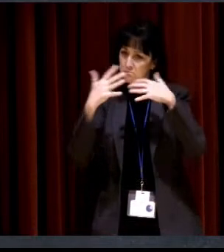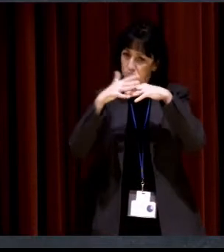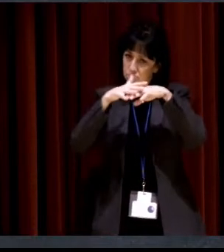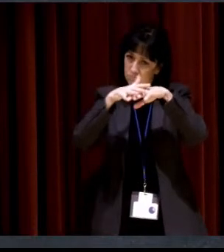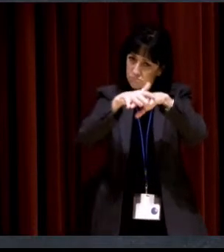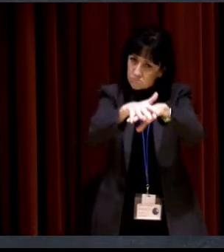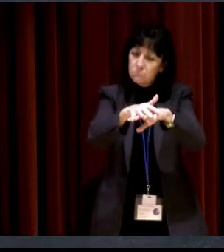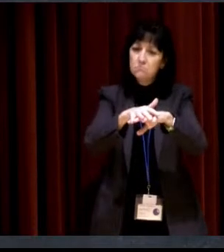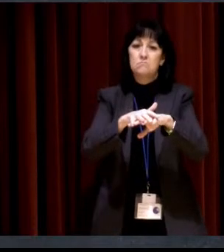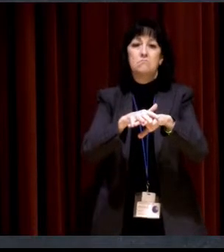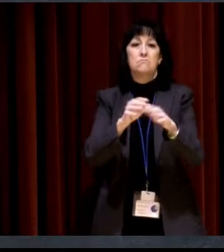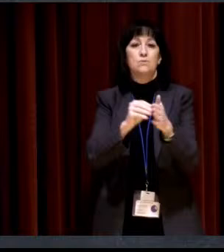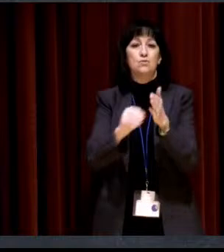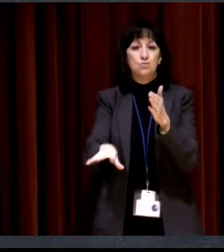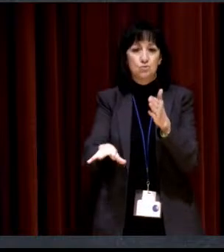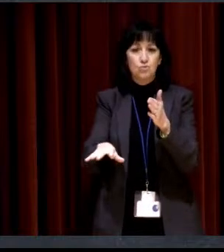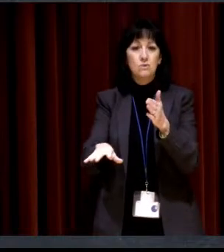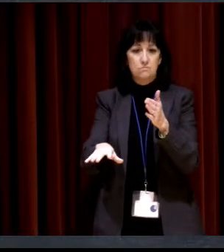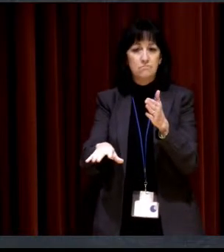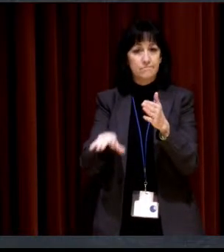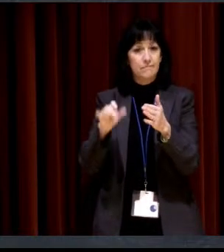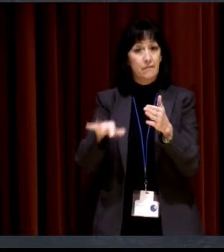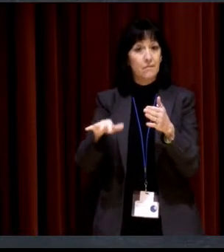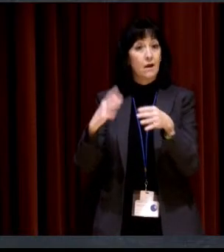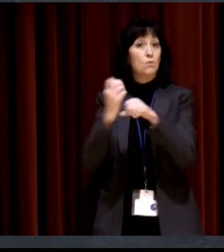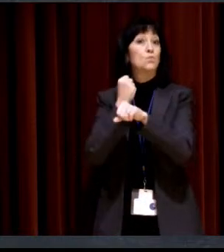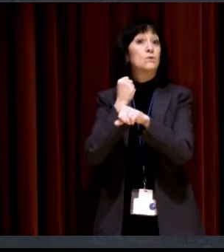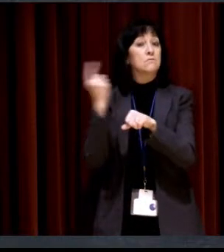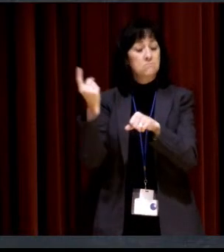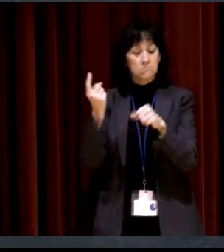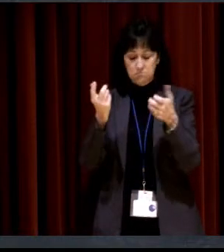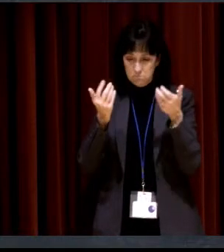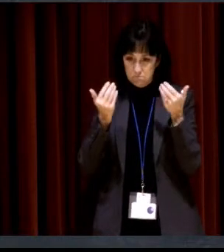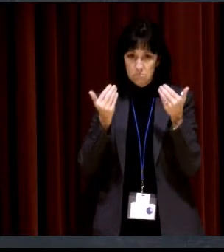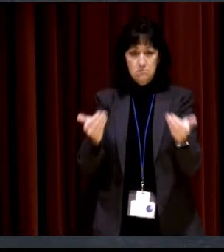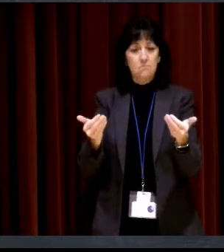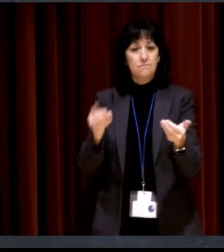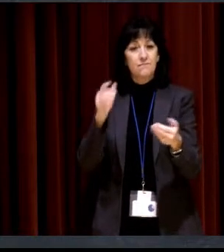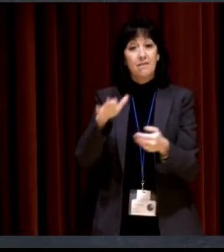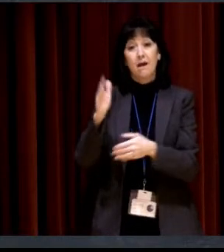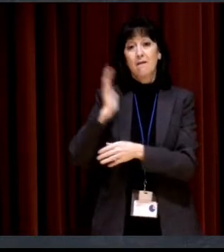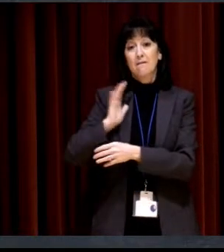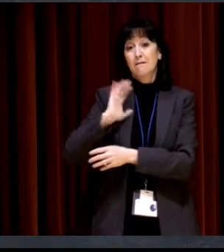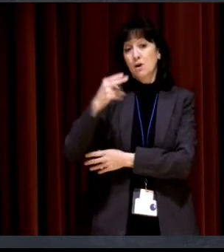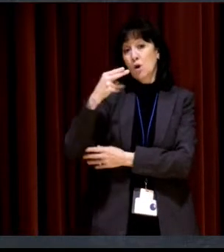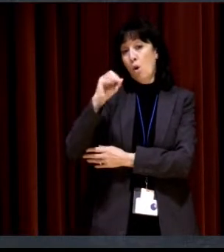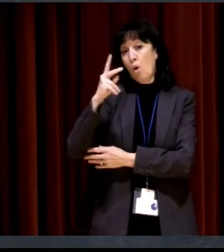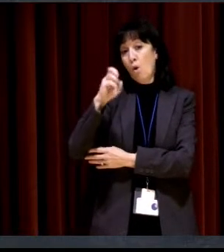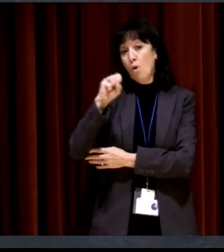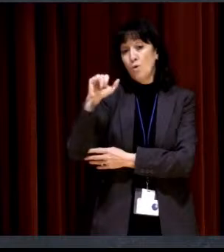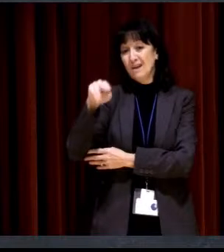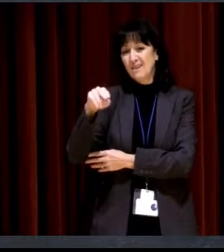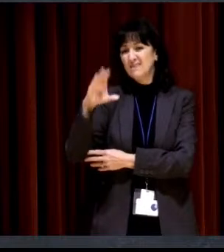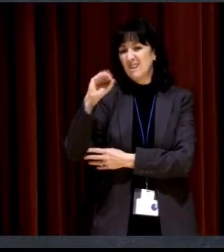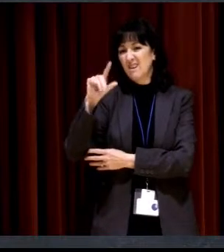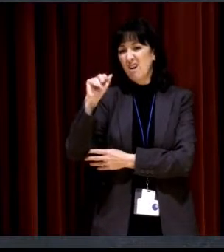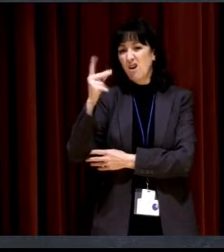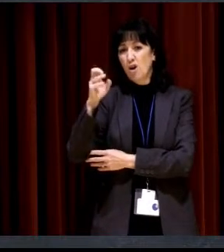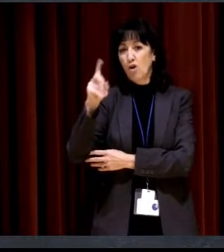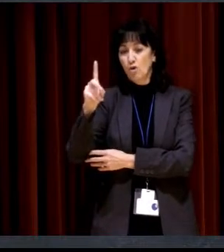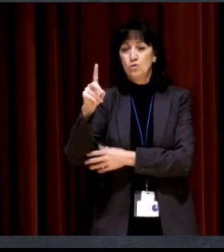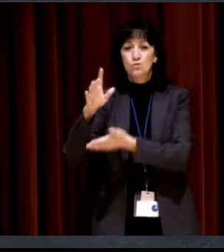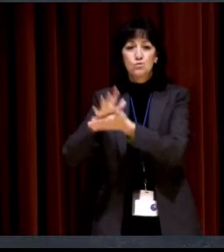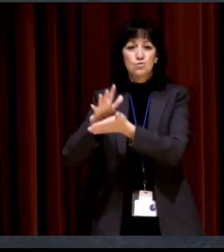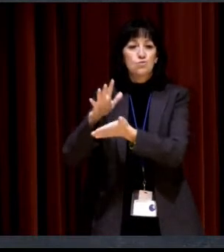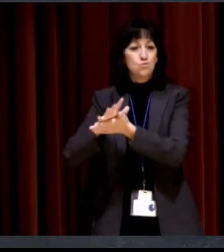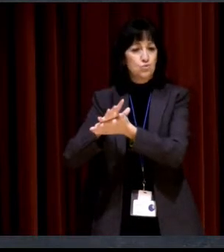Education, which we celebrated today out there at Hokuston Colored School, was the only case that was affirmed in Brown